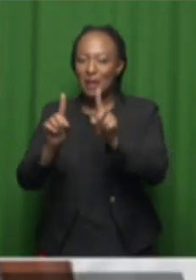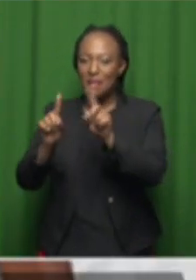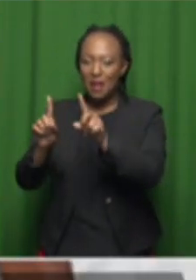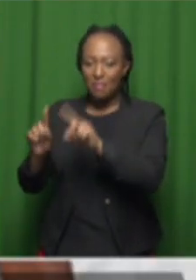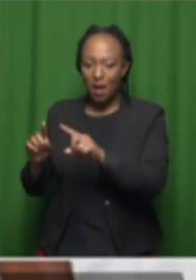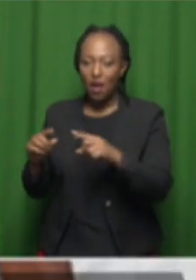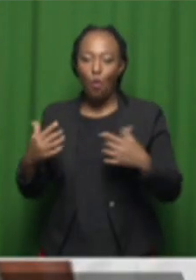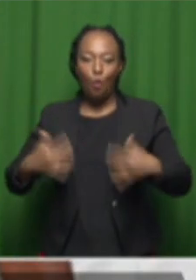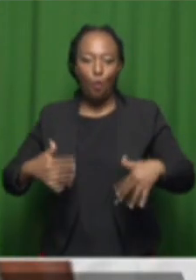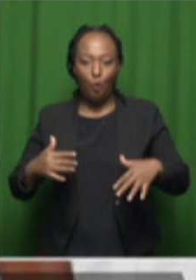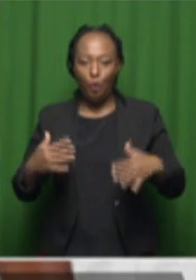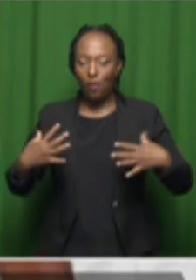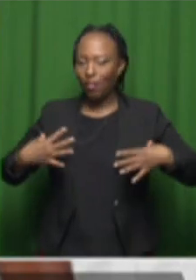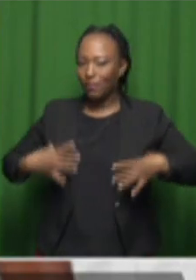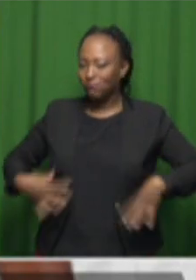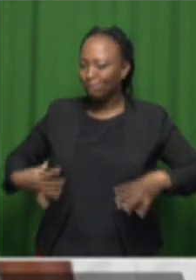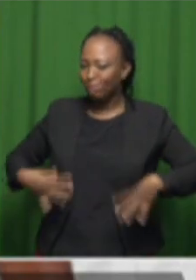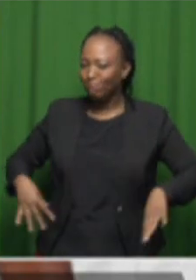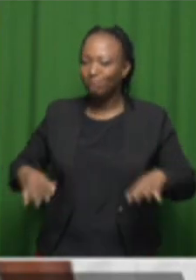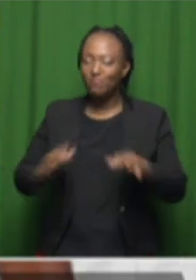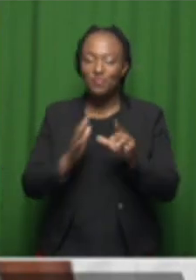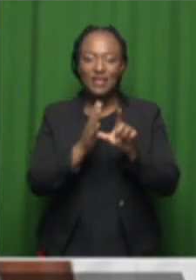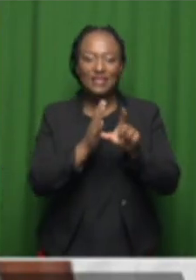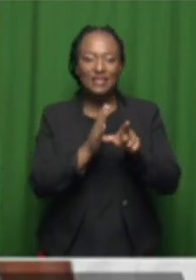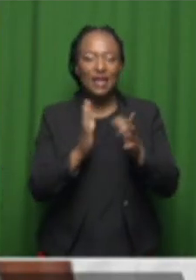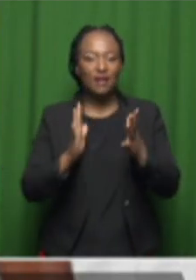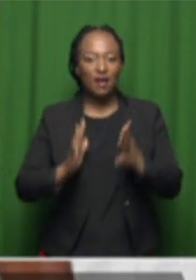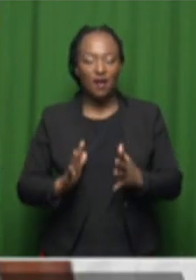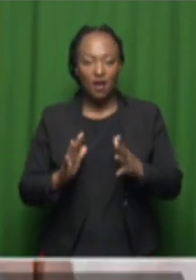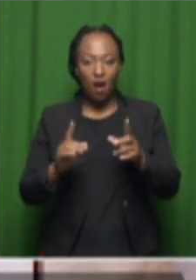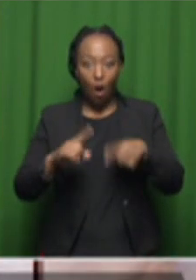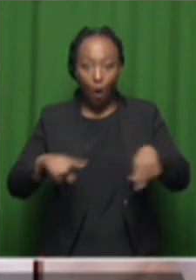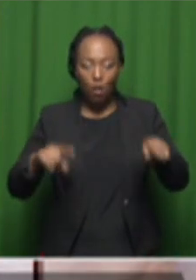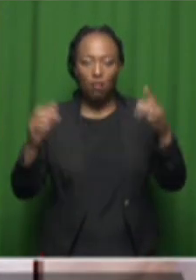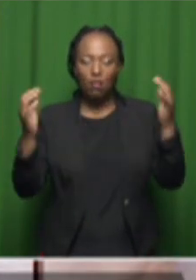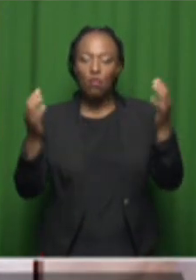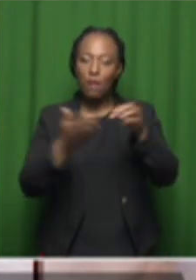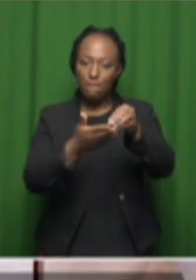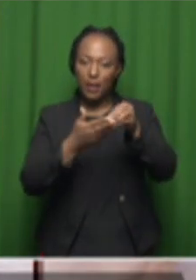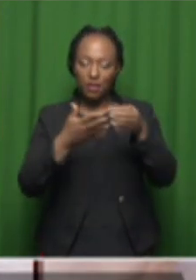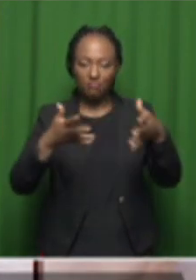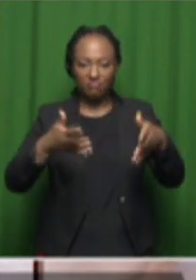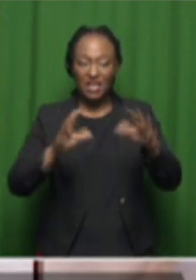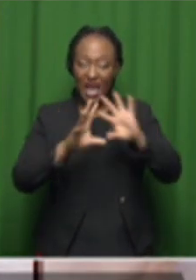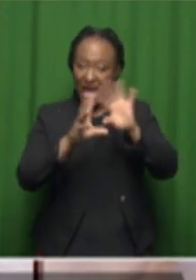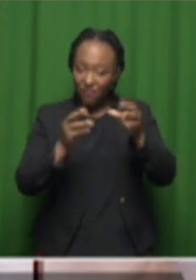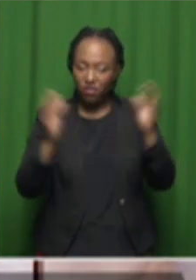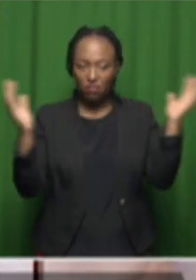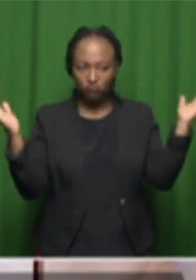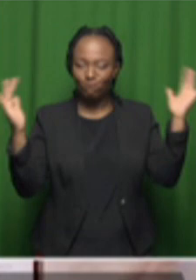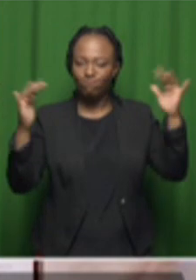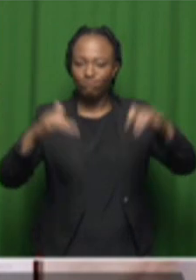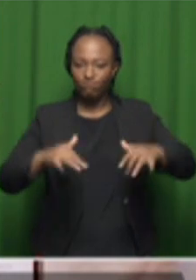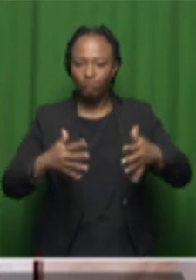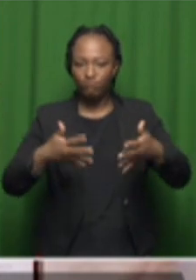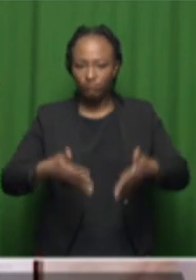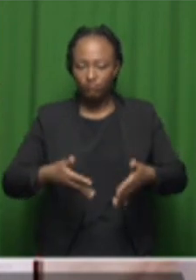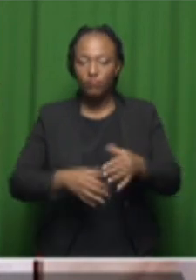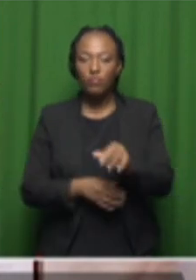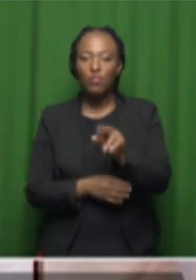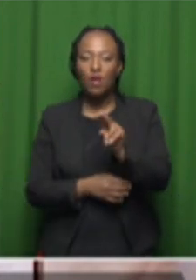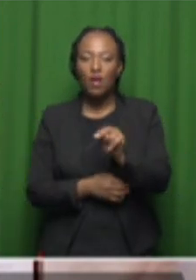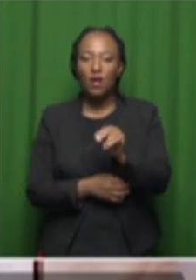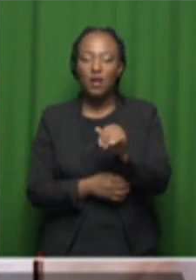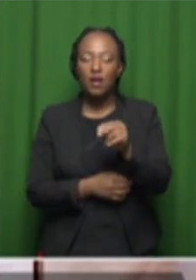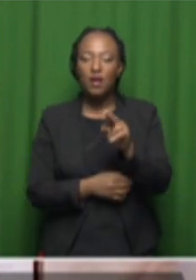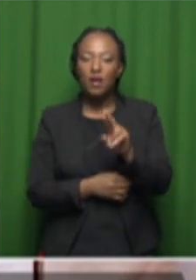contemporary and considered designers on the continent at the moment. And so we're bringing it all here. Bringing it all here, how would Nirox Sculpture Park,